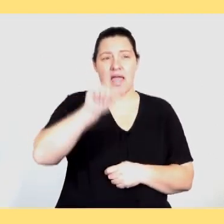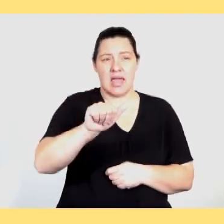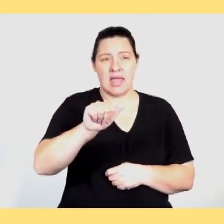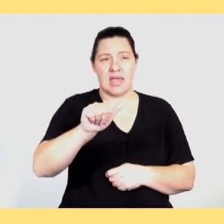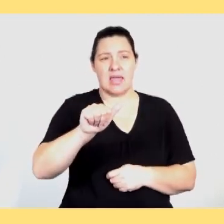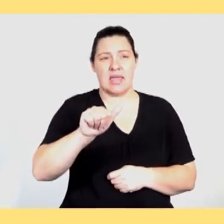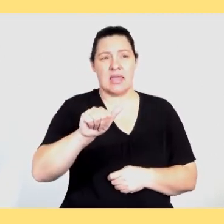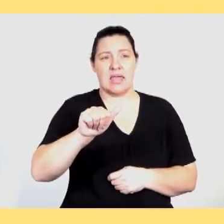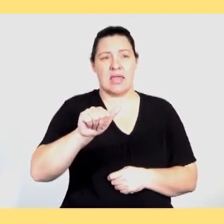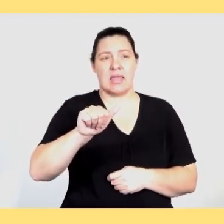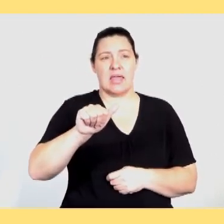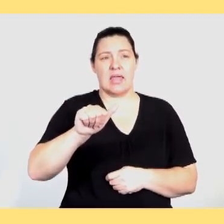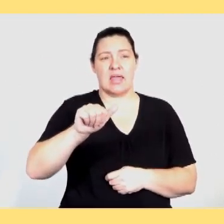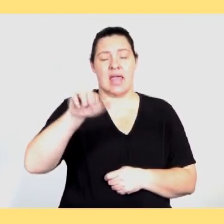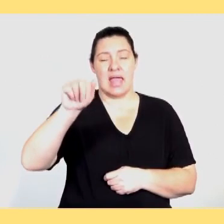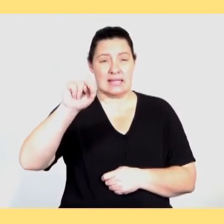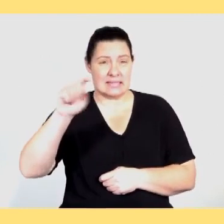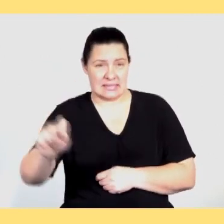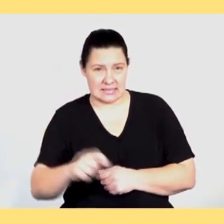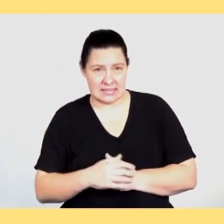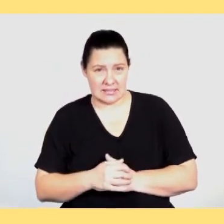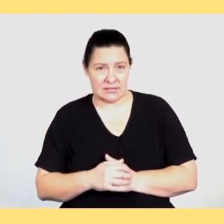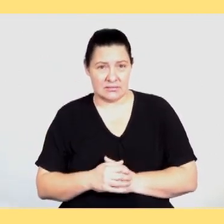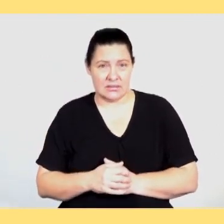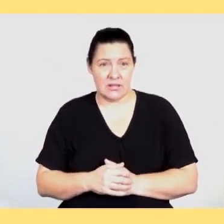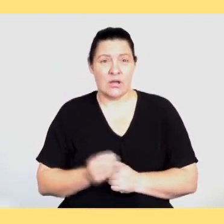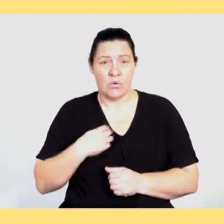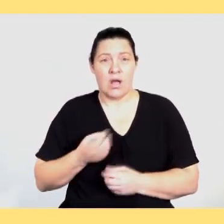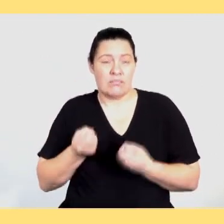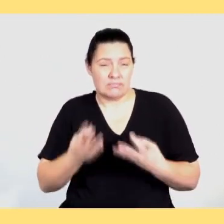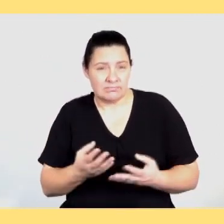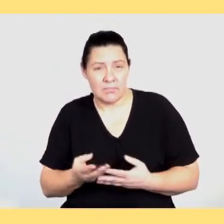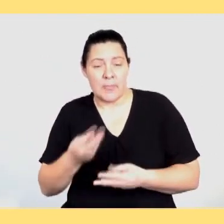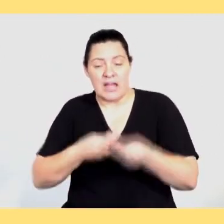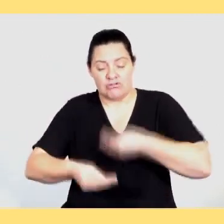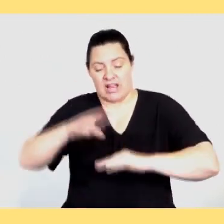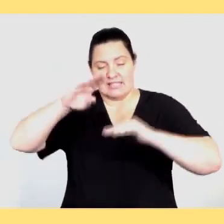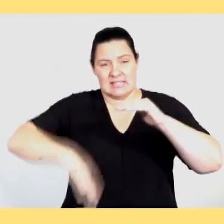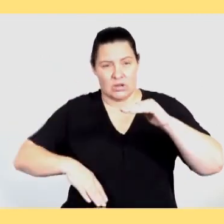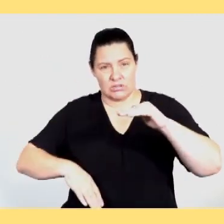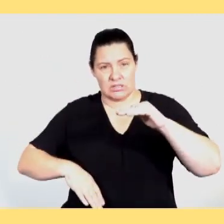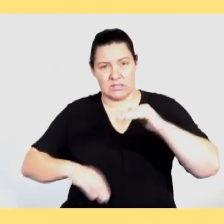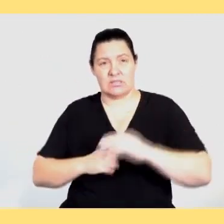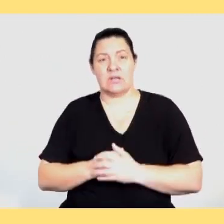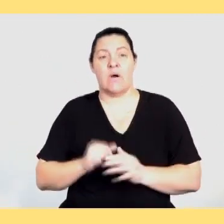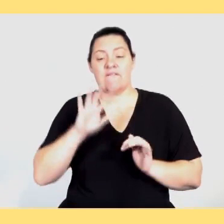A.N.T. And when we sold goods to A.N.T., we gave him a trade discount